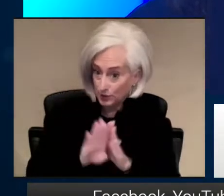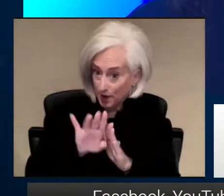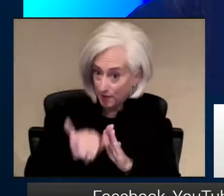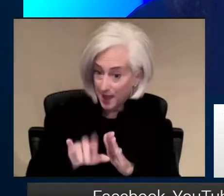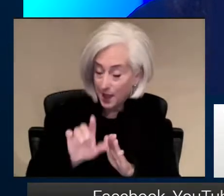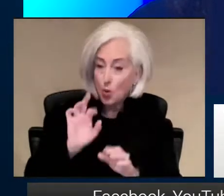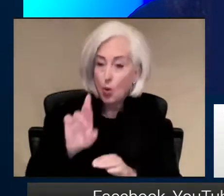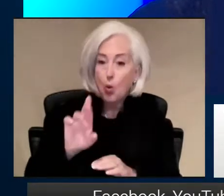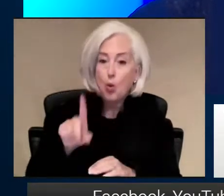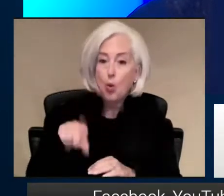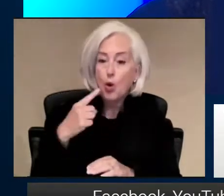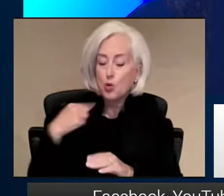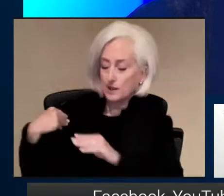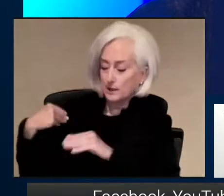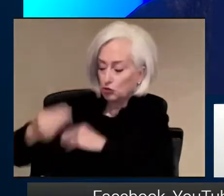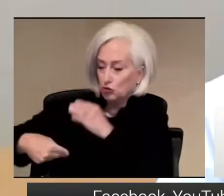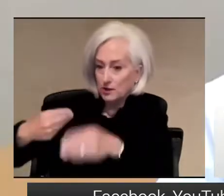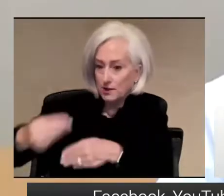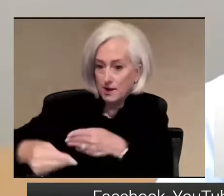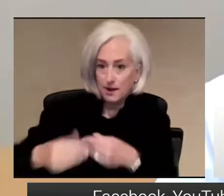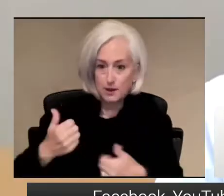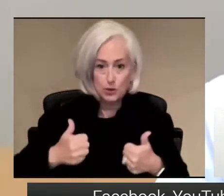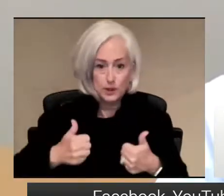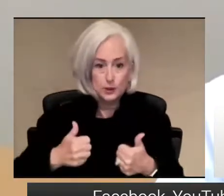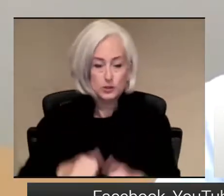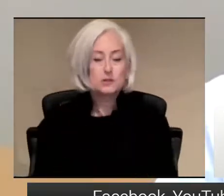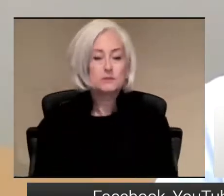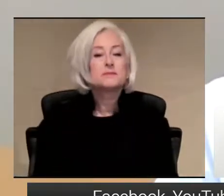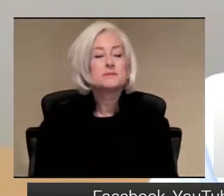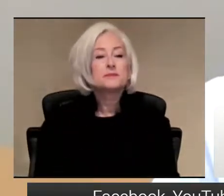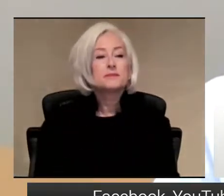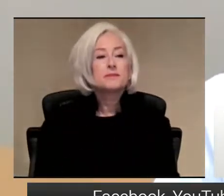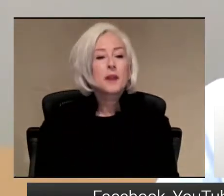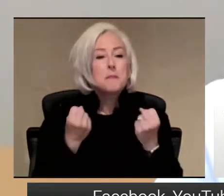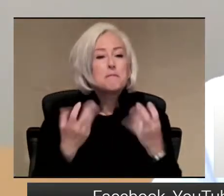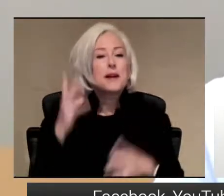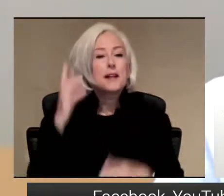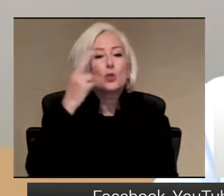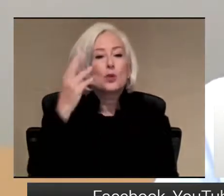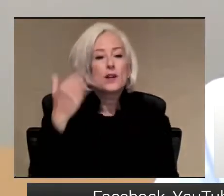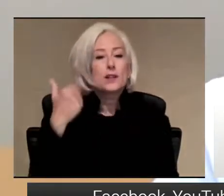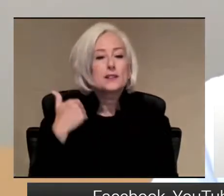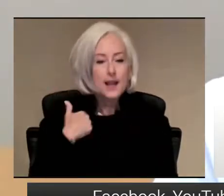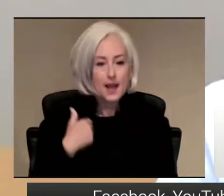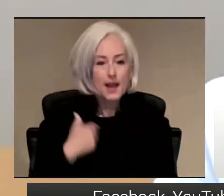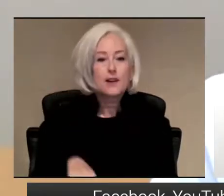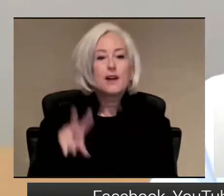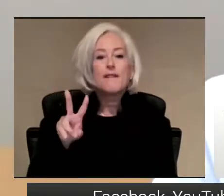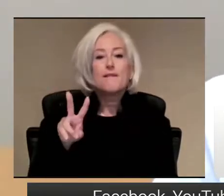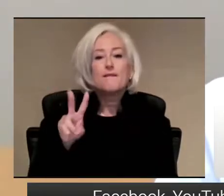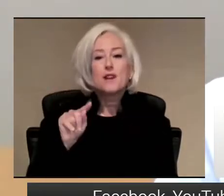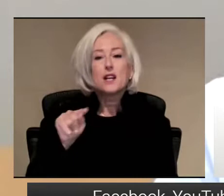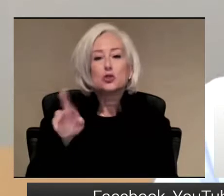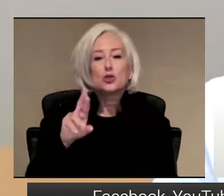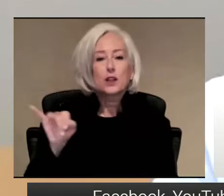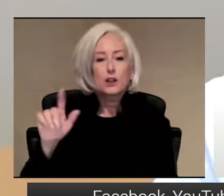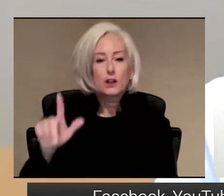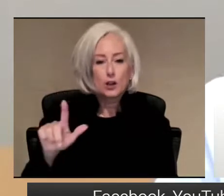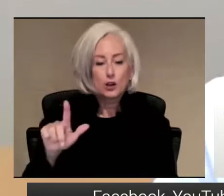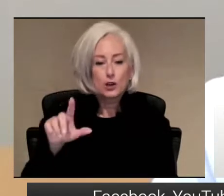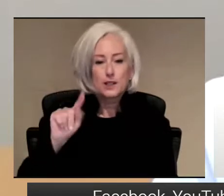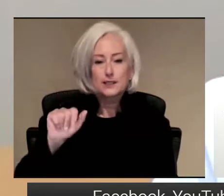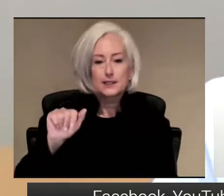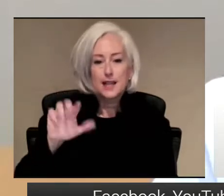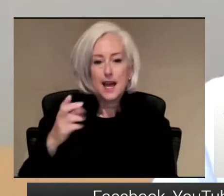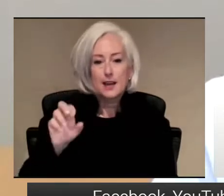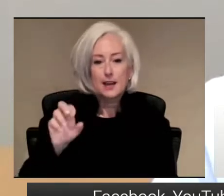genetically? So there are many ways, many reasons for having ventricular tachycardia, but what he had was